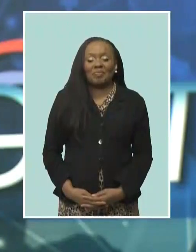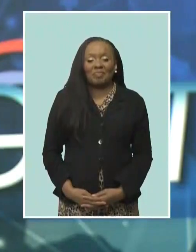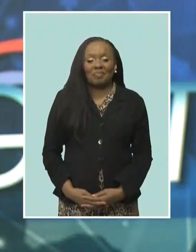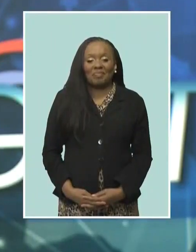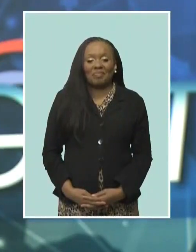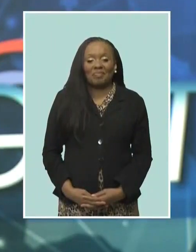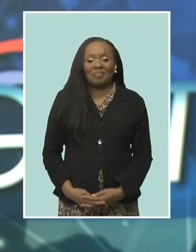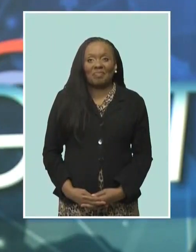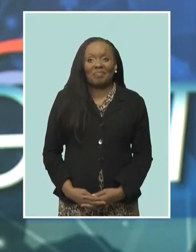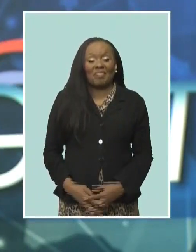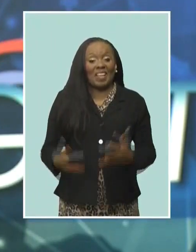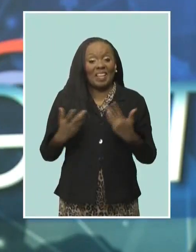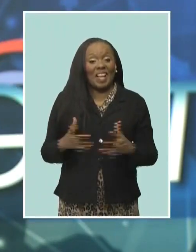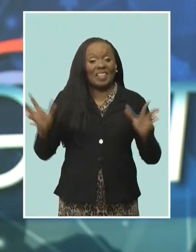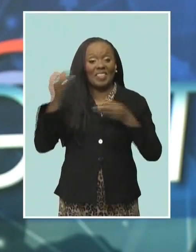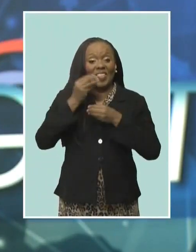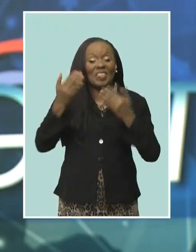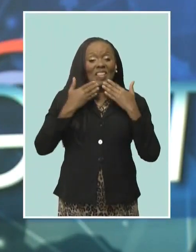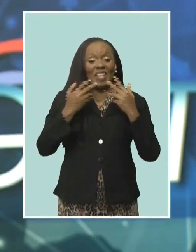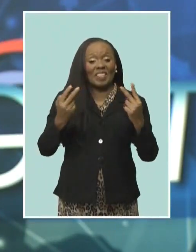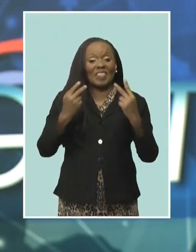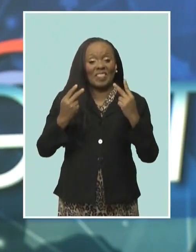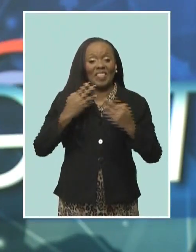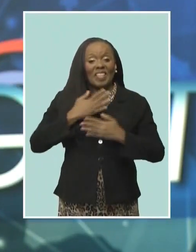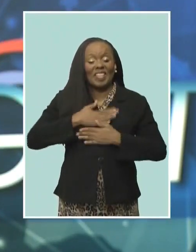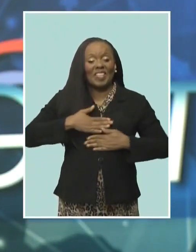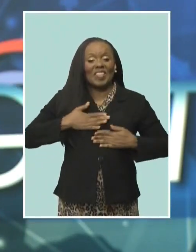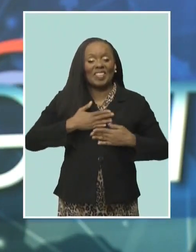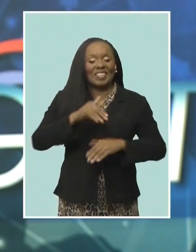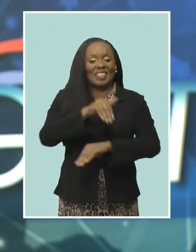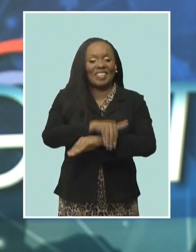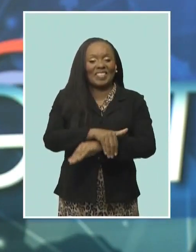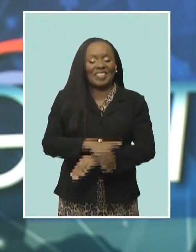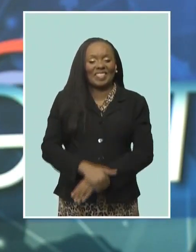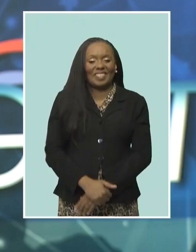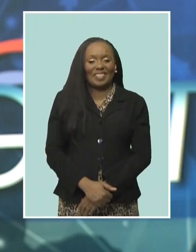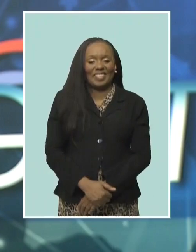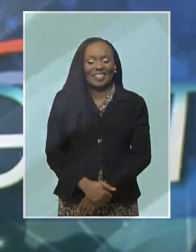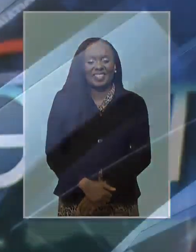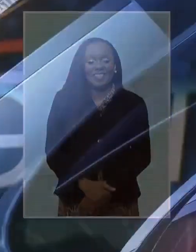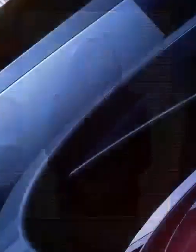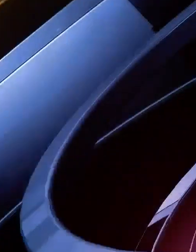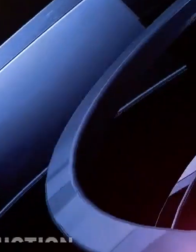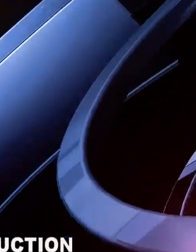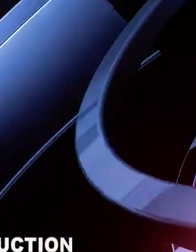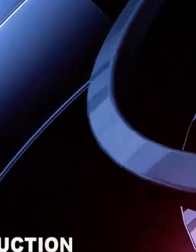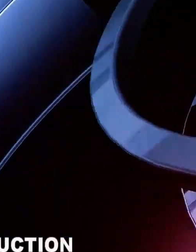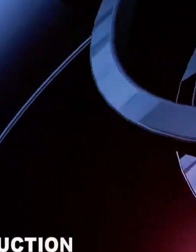Well, that's it for news. Thanks for viewing, and do enjoy the rest of your evening.